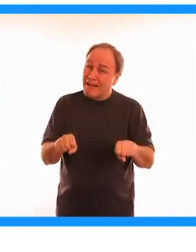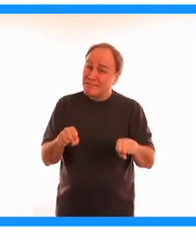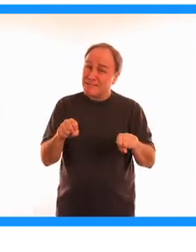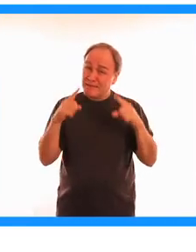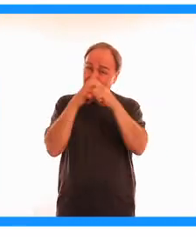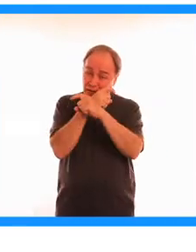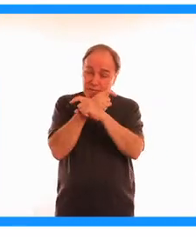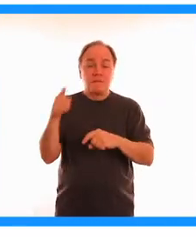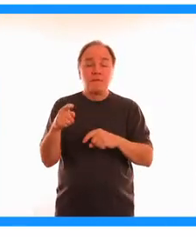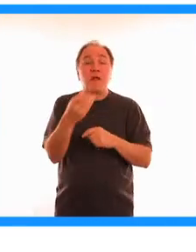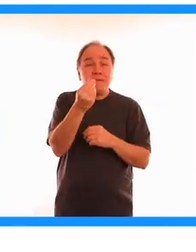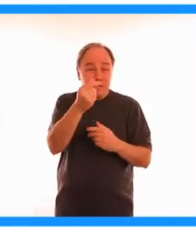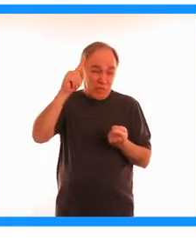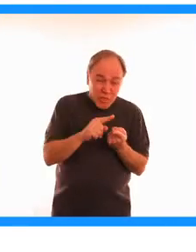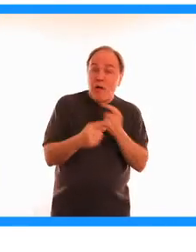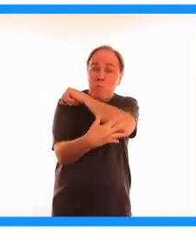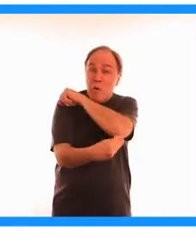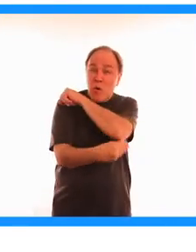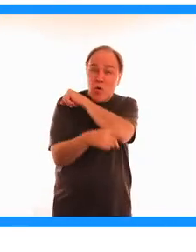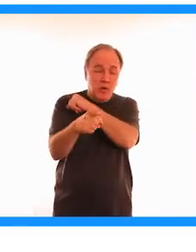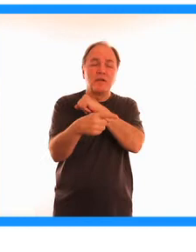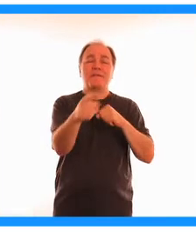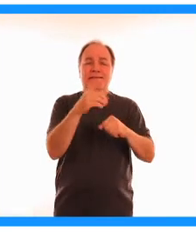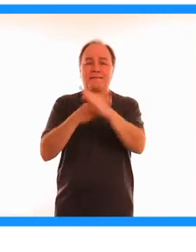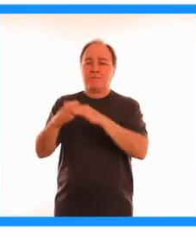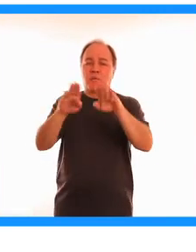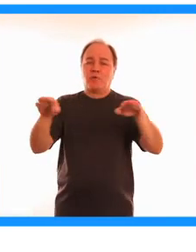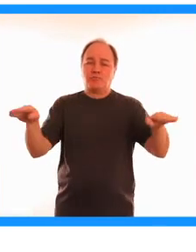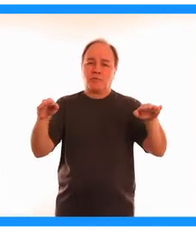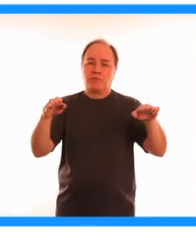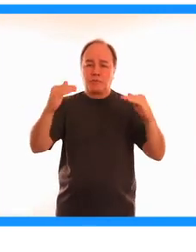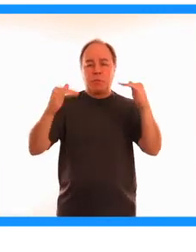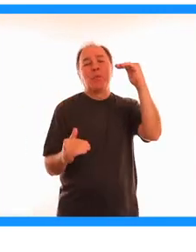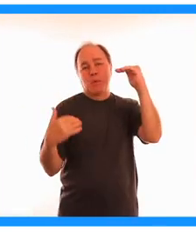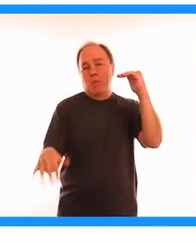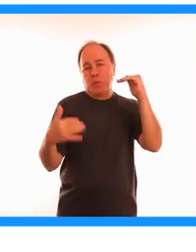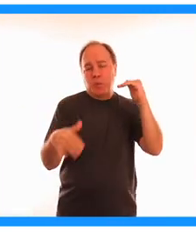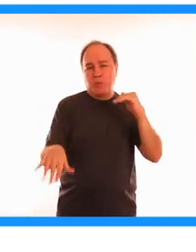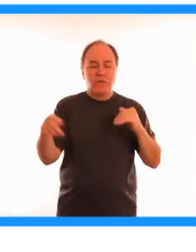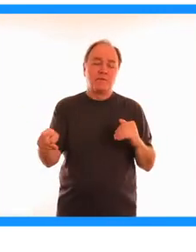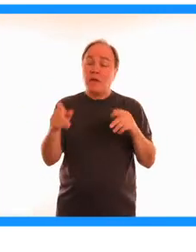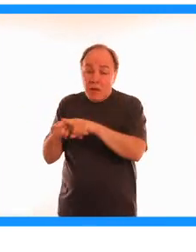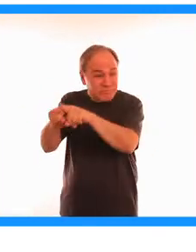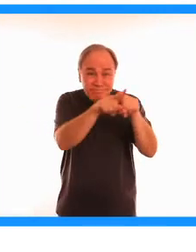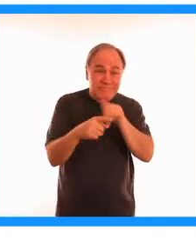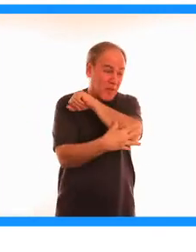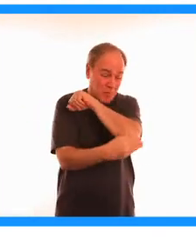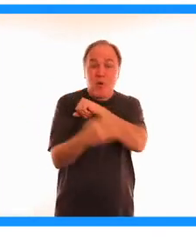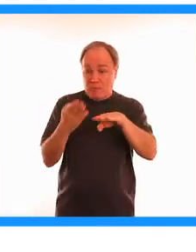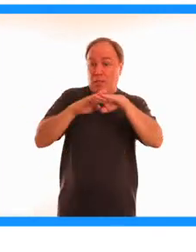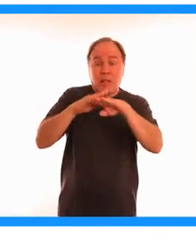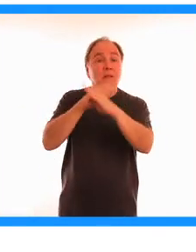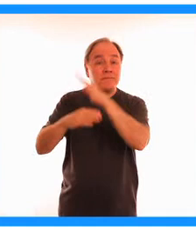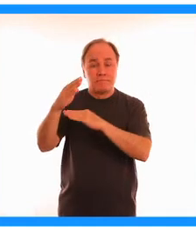Yet, it can be especially difficult. They are at greater risk of being poor. Even where children share the same disadvantages, children with